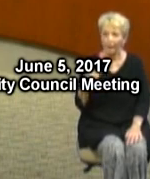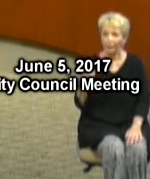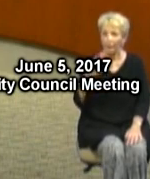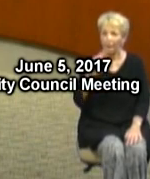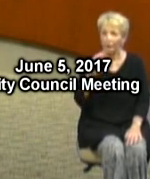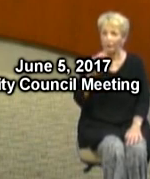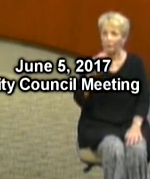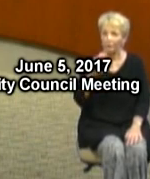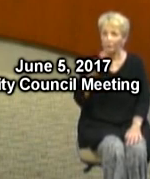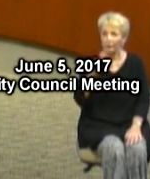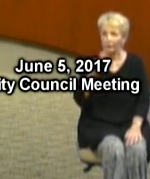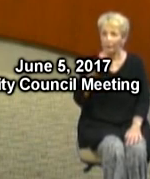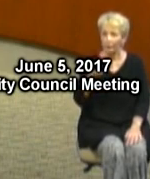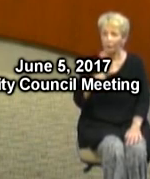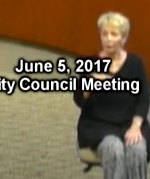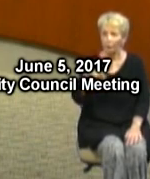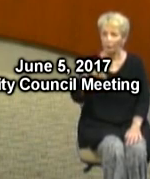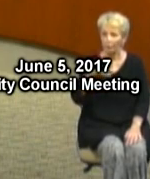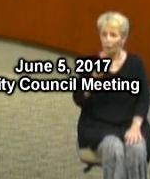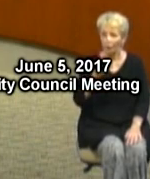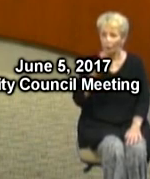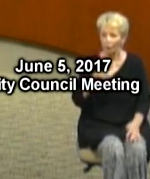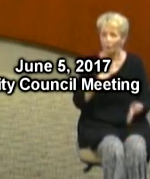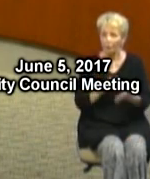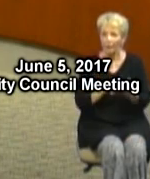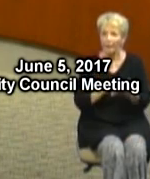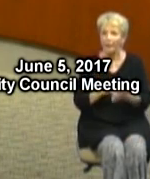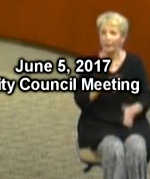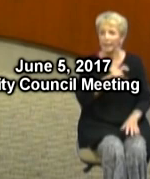Cantrell if PSO Huffman and Chief Rector will